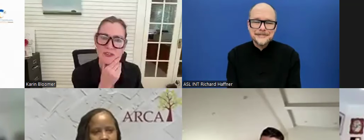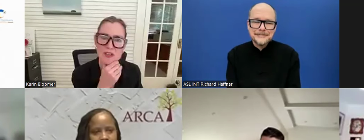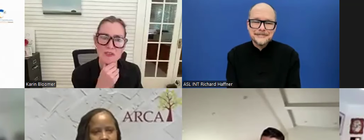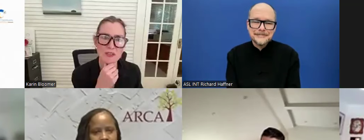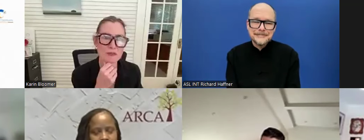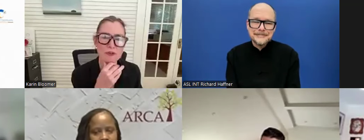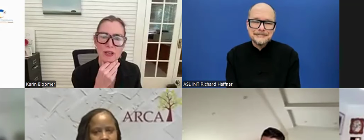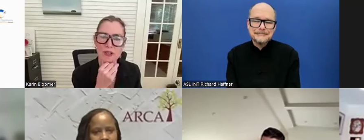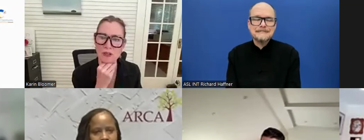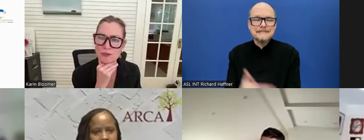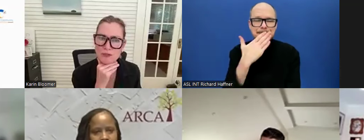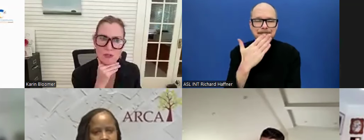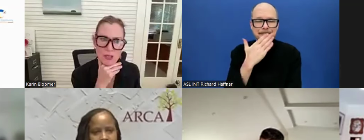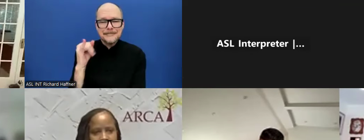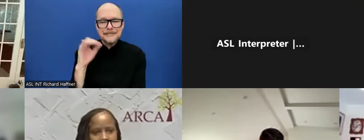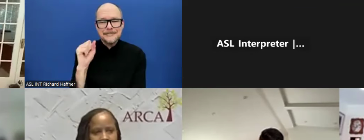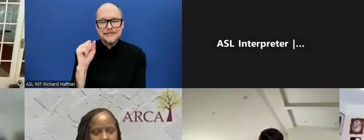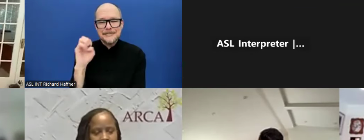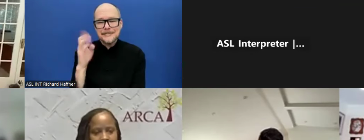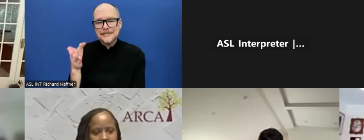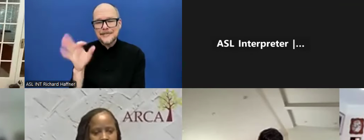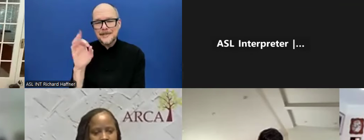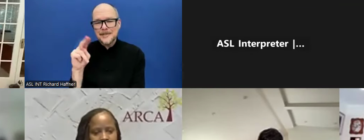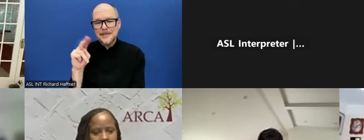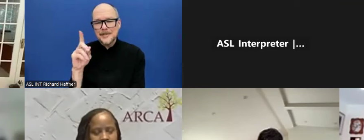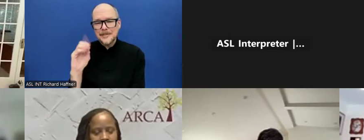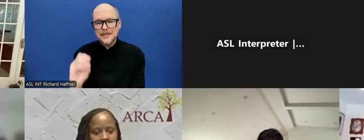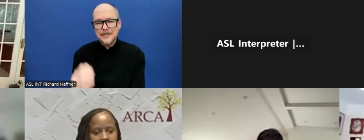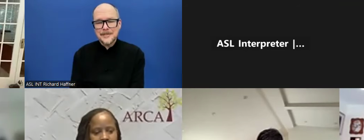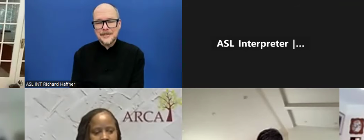Appreciate that, Jesse. Fernando, see your hand.